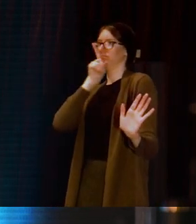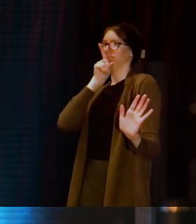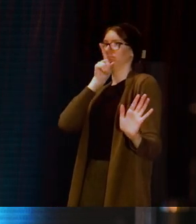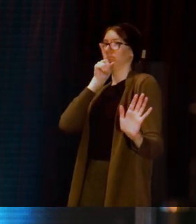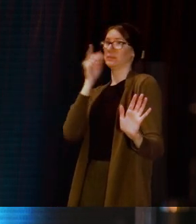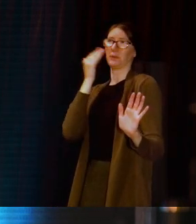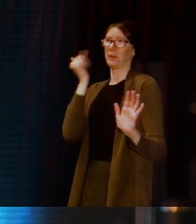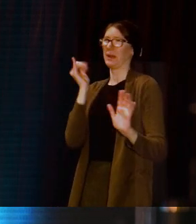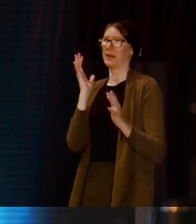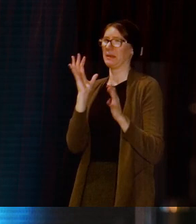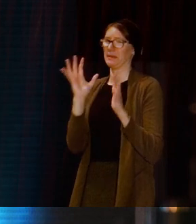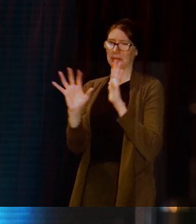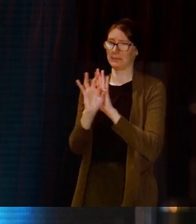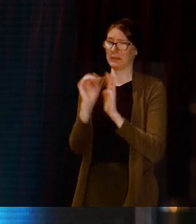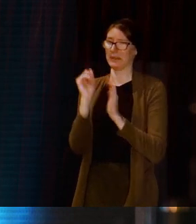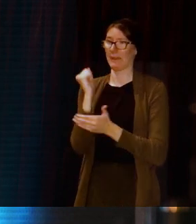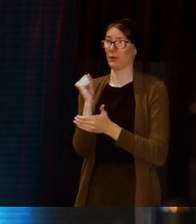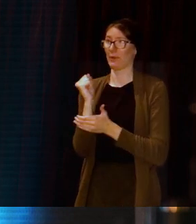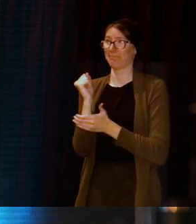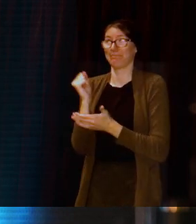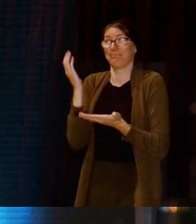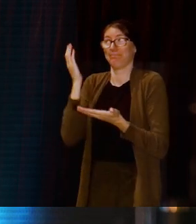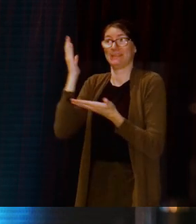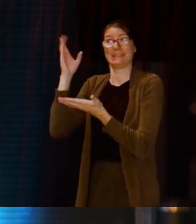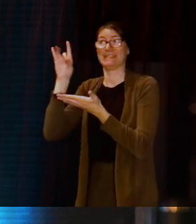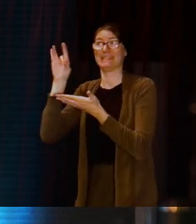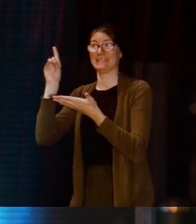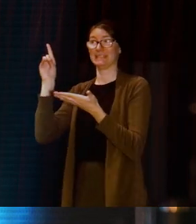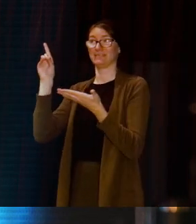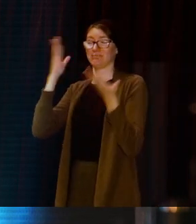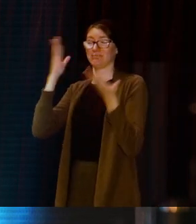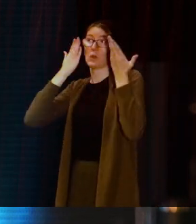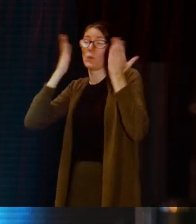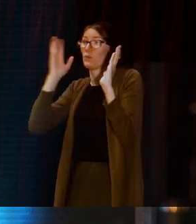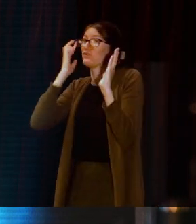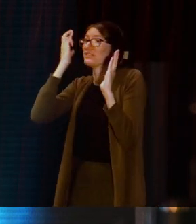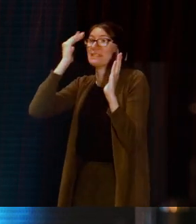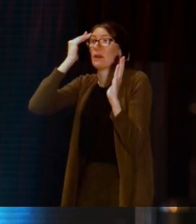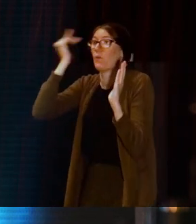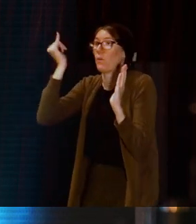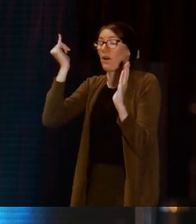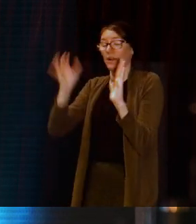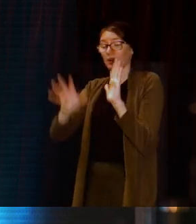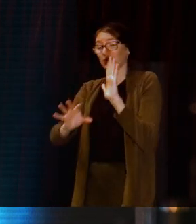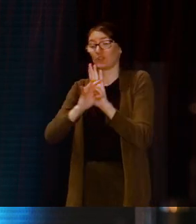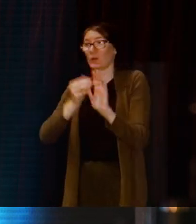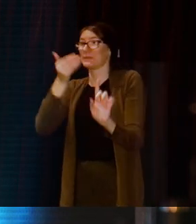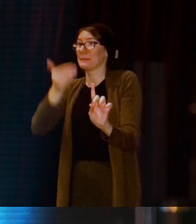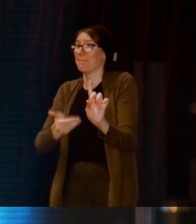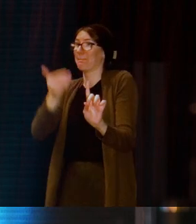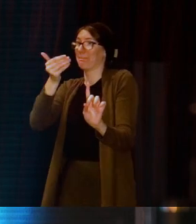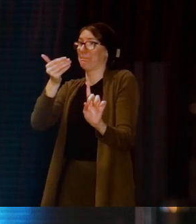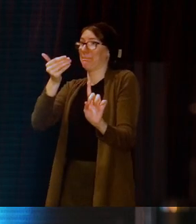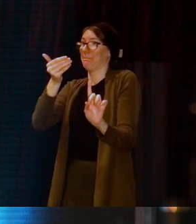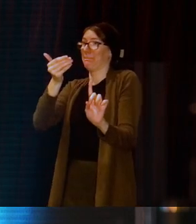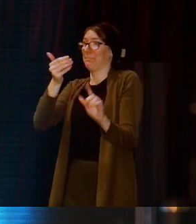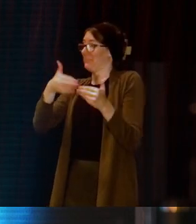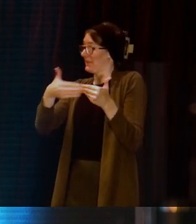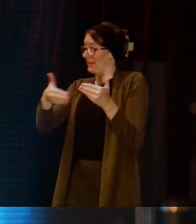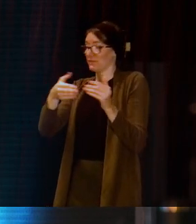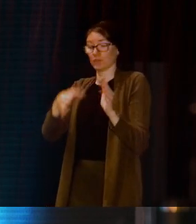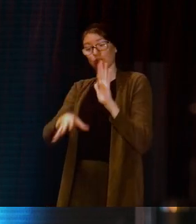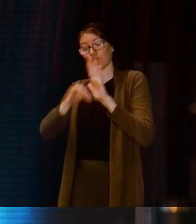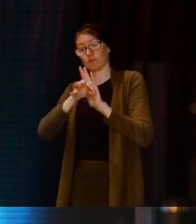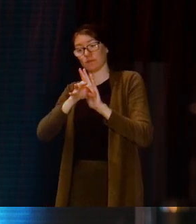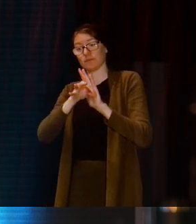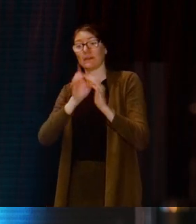he pick Abraham? Because he did. That's it. We don't get the reason behind why God chose him. And after this choosing and after this covenant